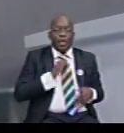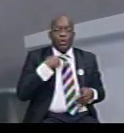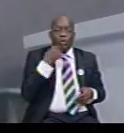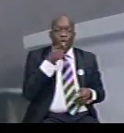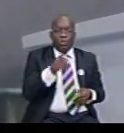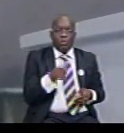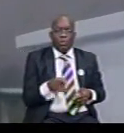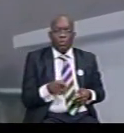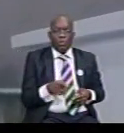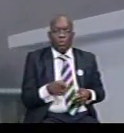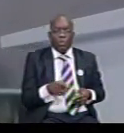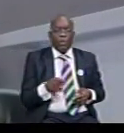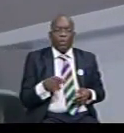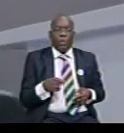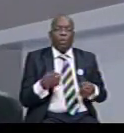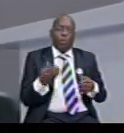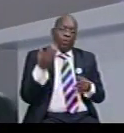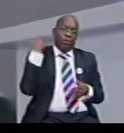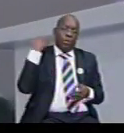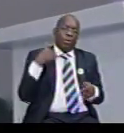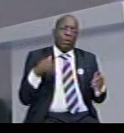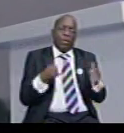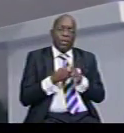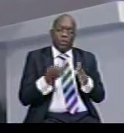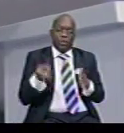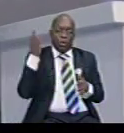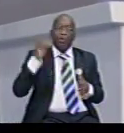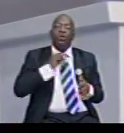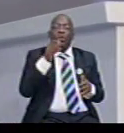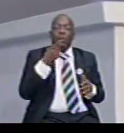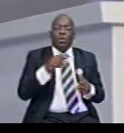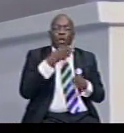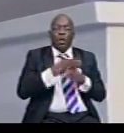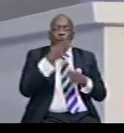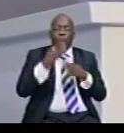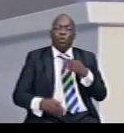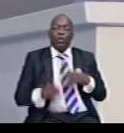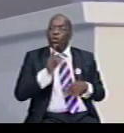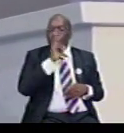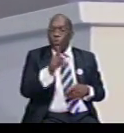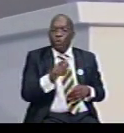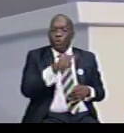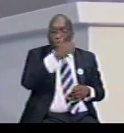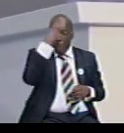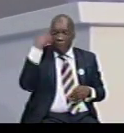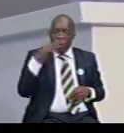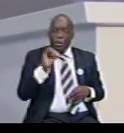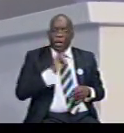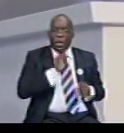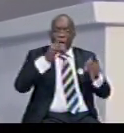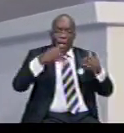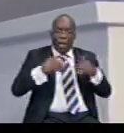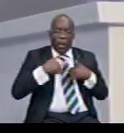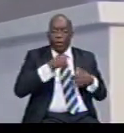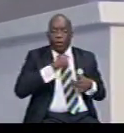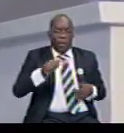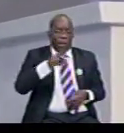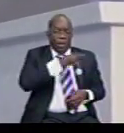that? It wasn't the full truth. Let me tell you now, because I had a conscience that